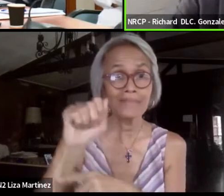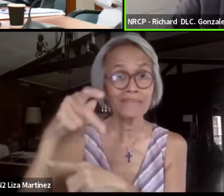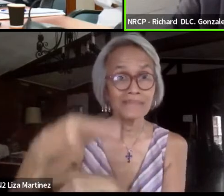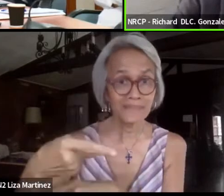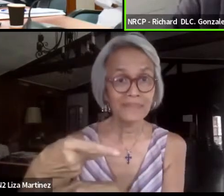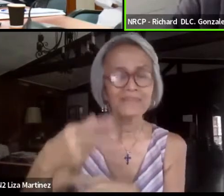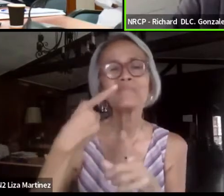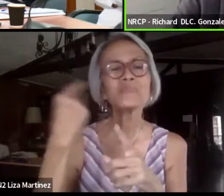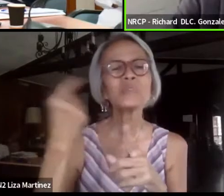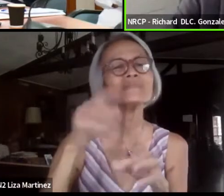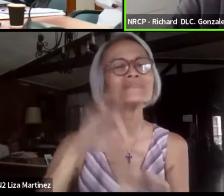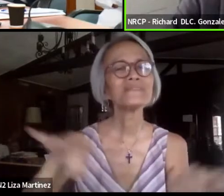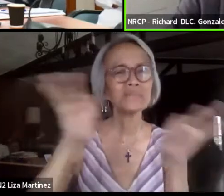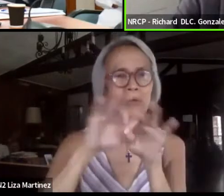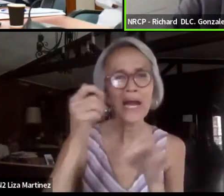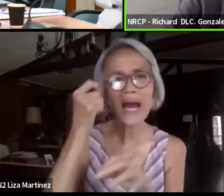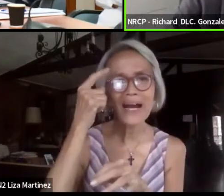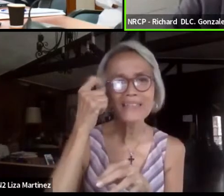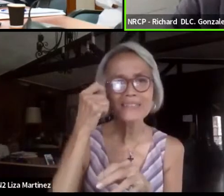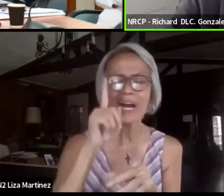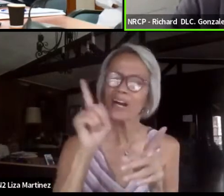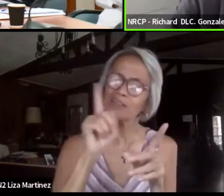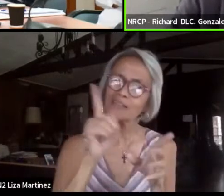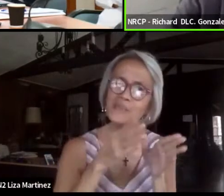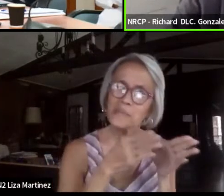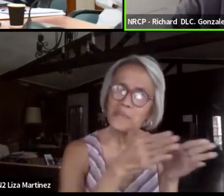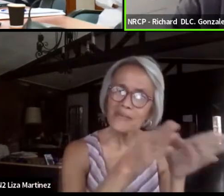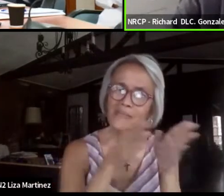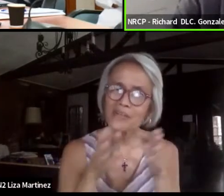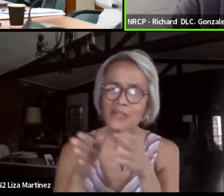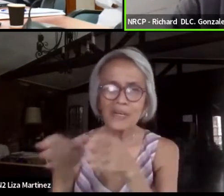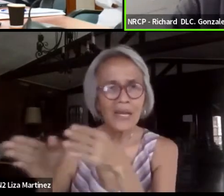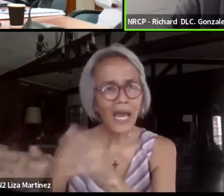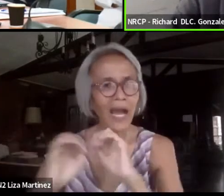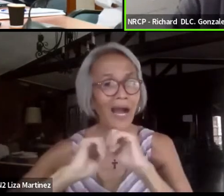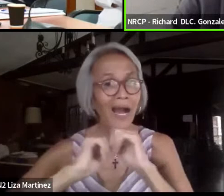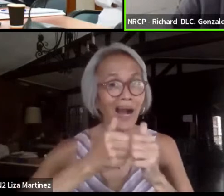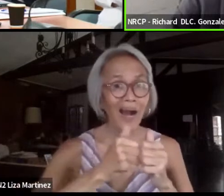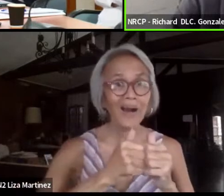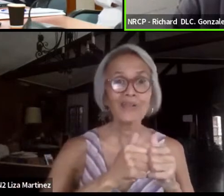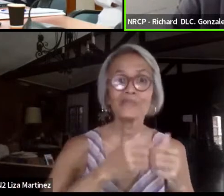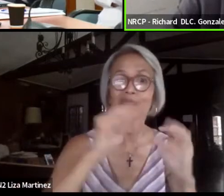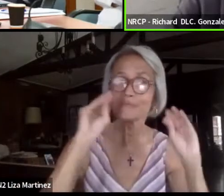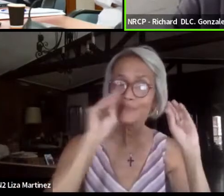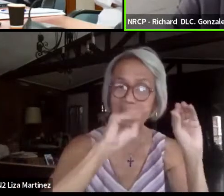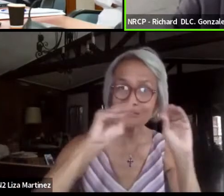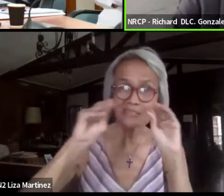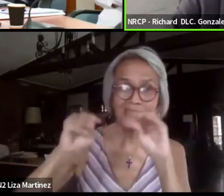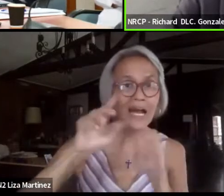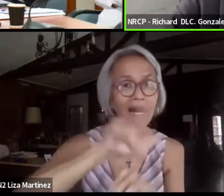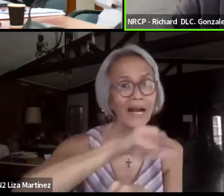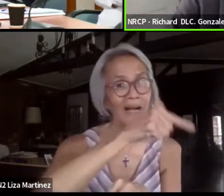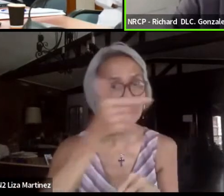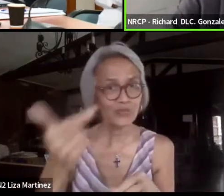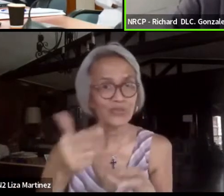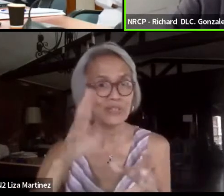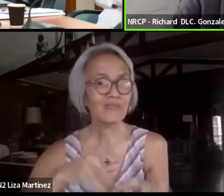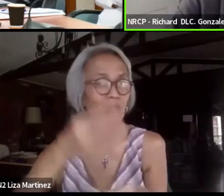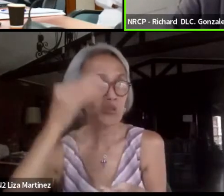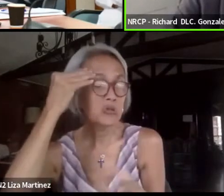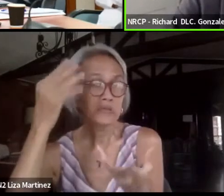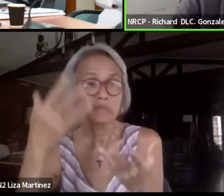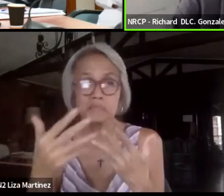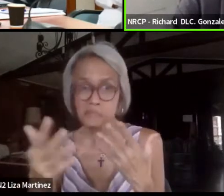the methods to students' level and knowing how to deliver alternative learning outside the school